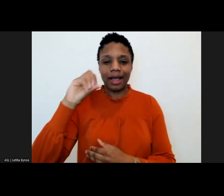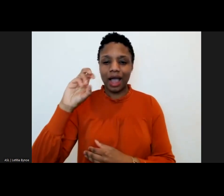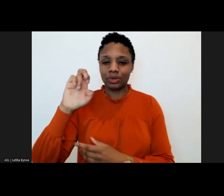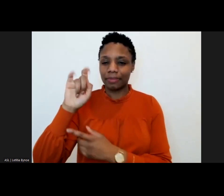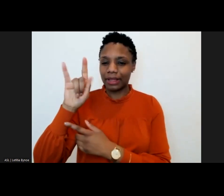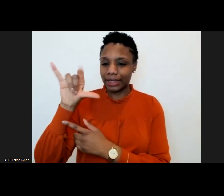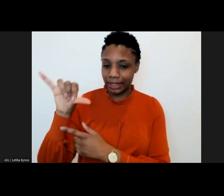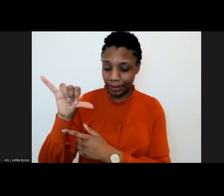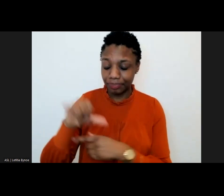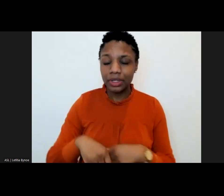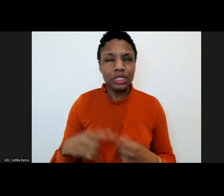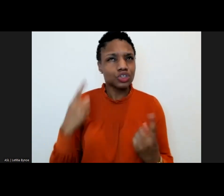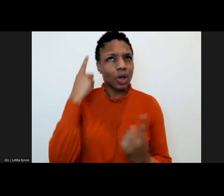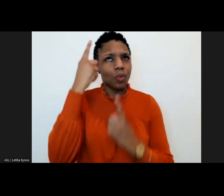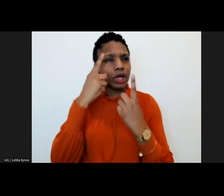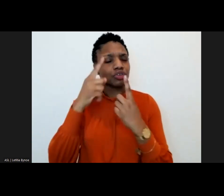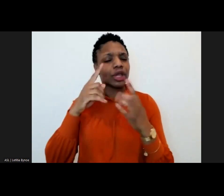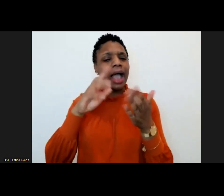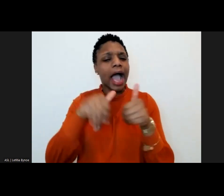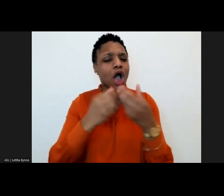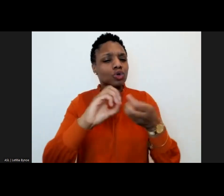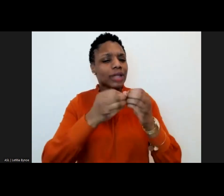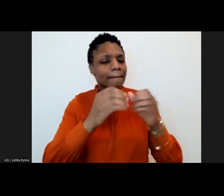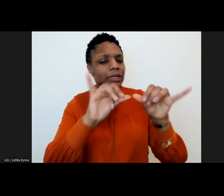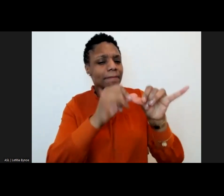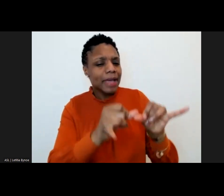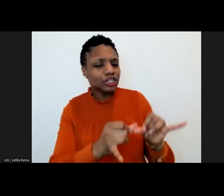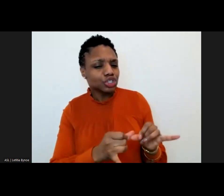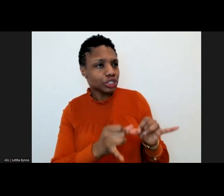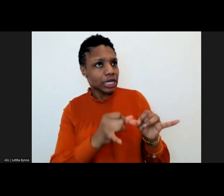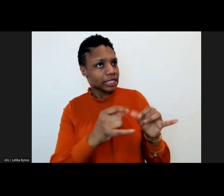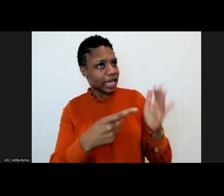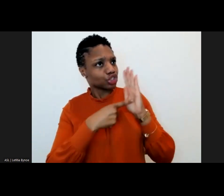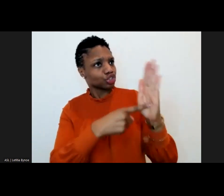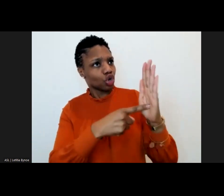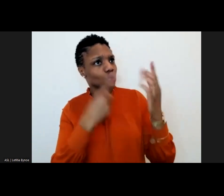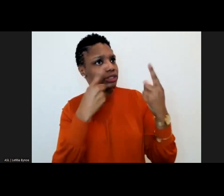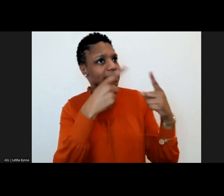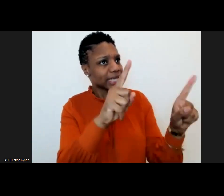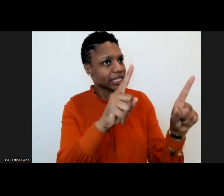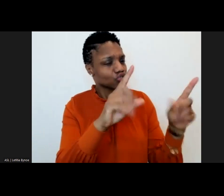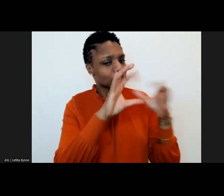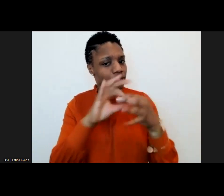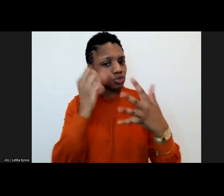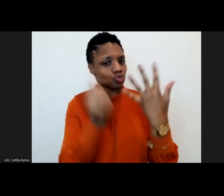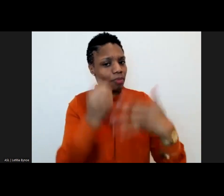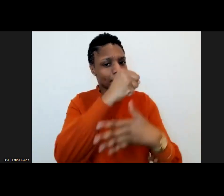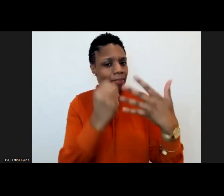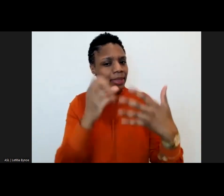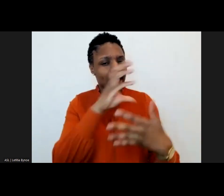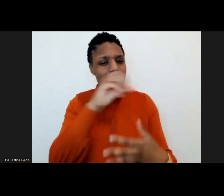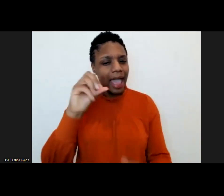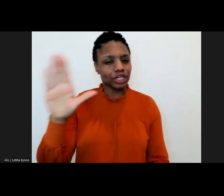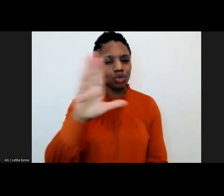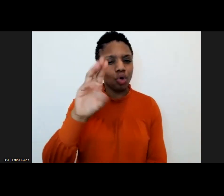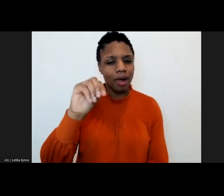thinking about what measures you may be utilizing to indicate success against the priorities and milestones to